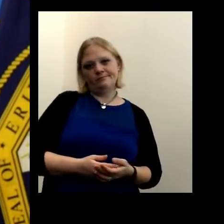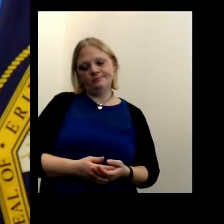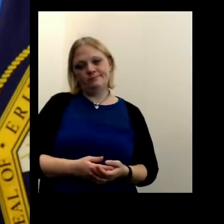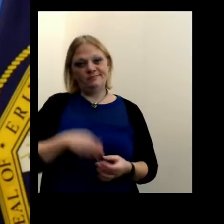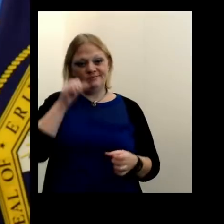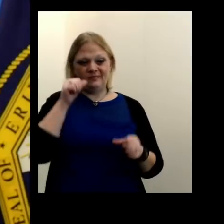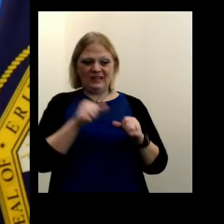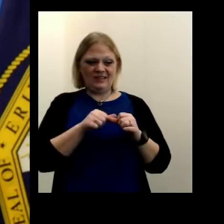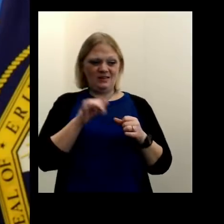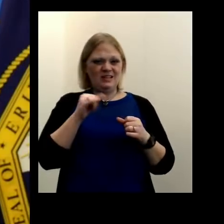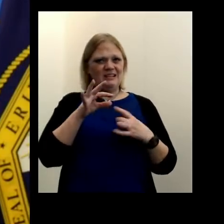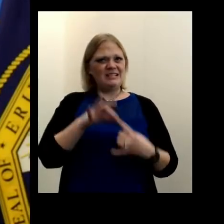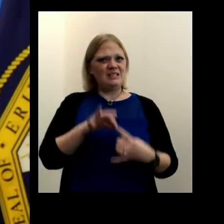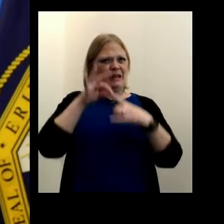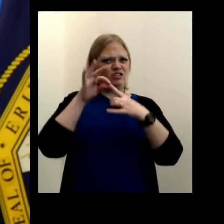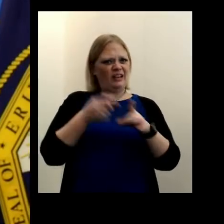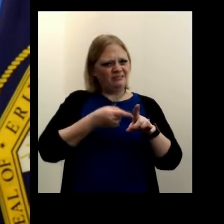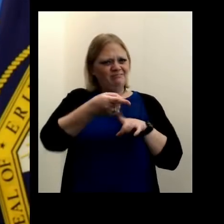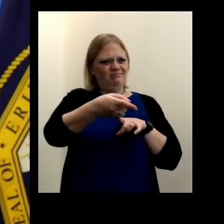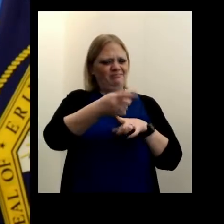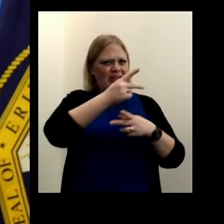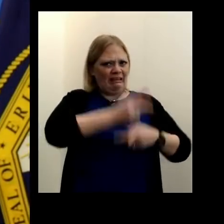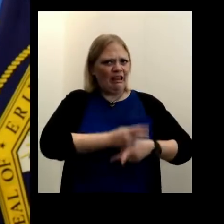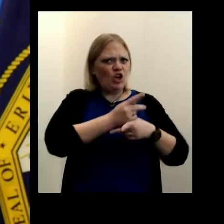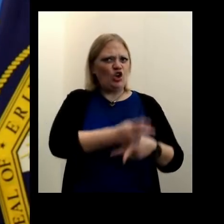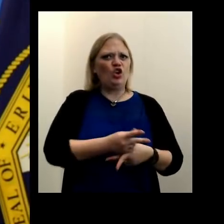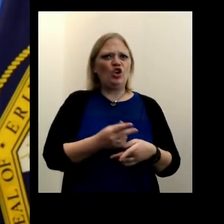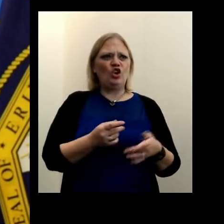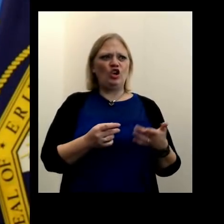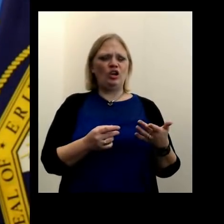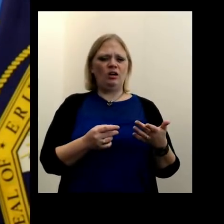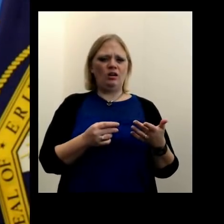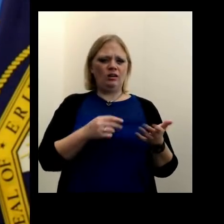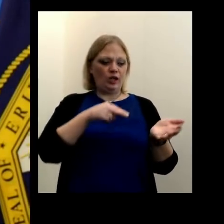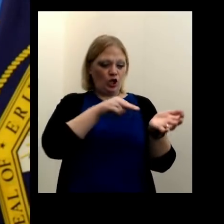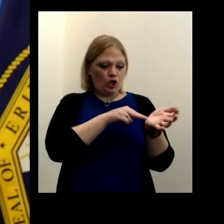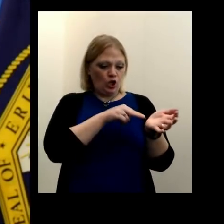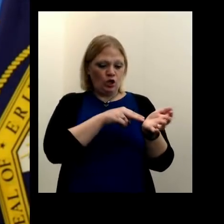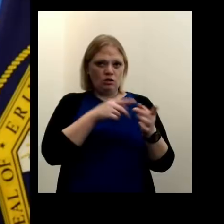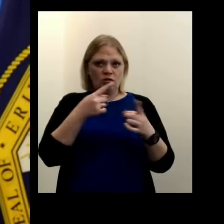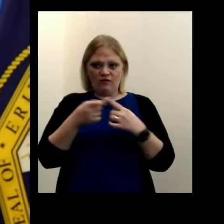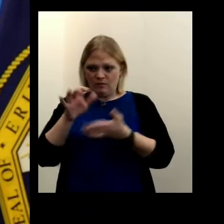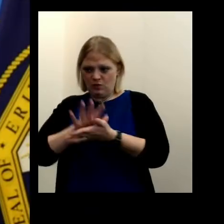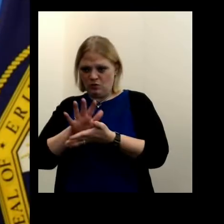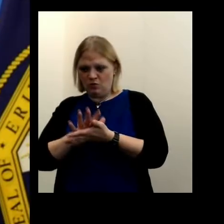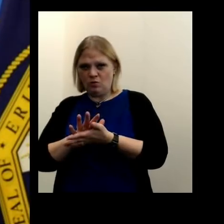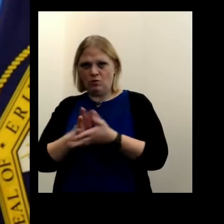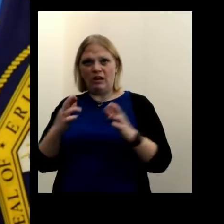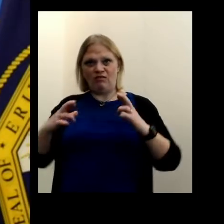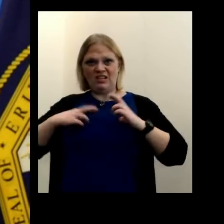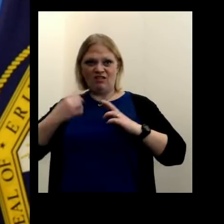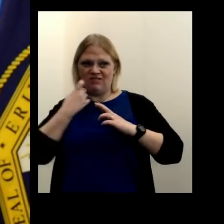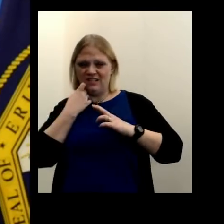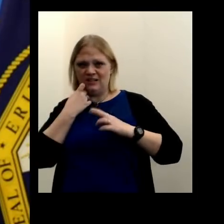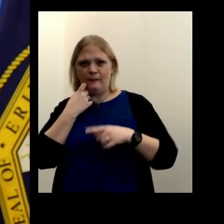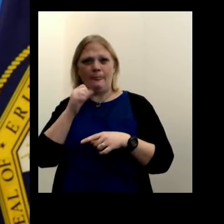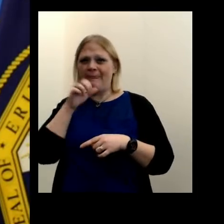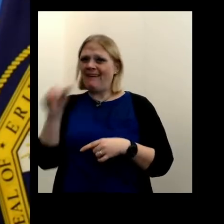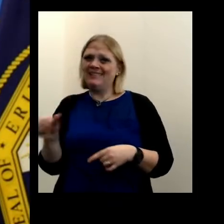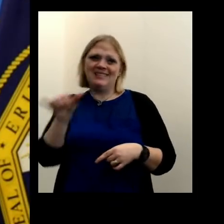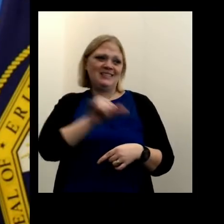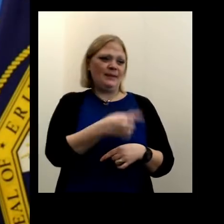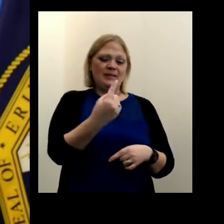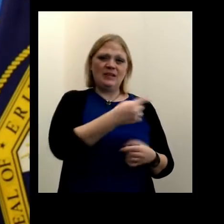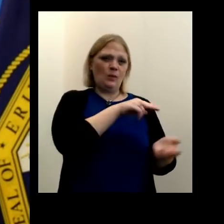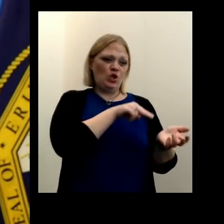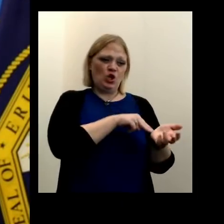there's specialized care we're talking about. Somebody who's a nurse in a school who may have retired recently is not the same as someone who's